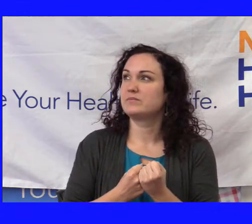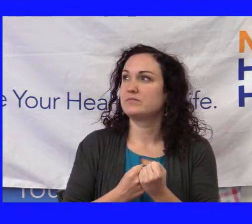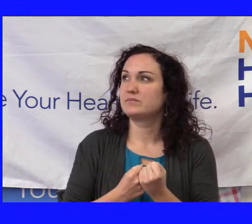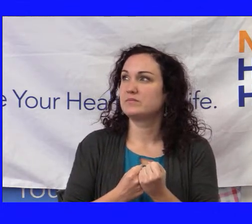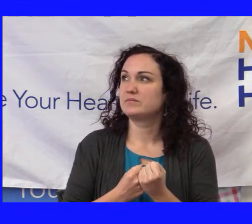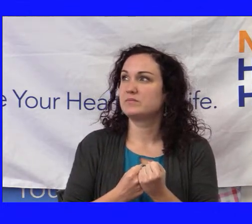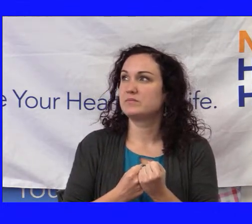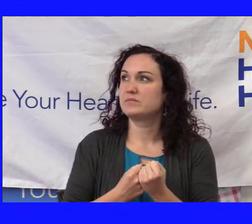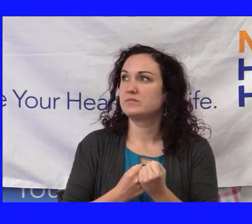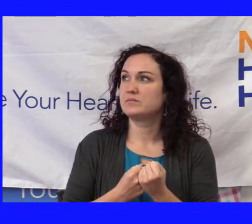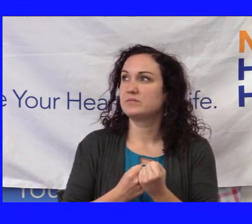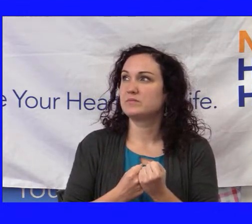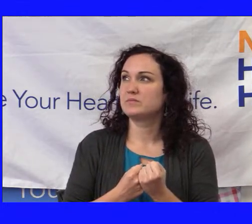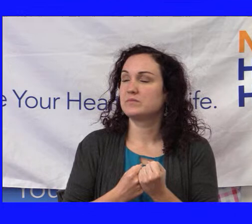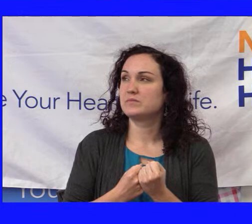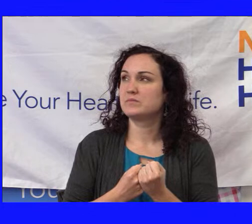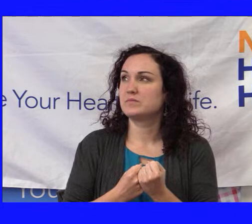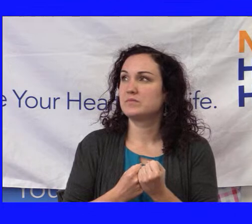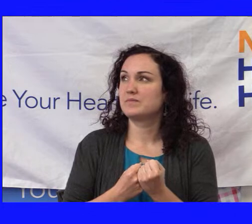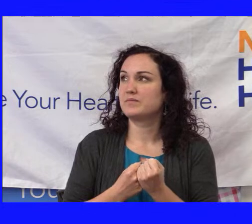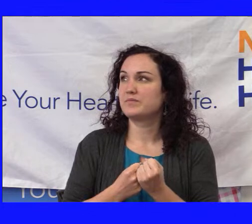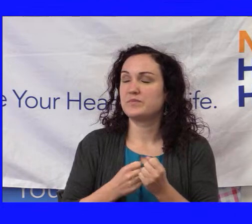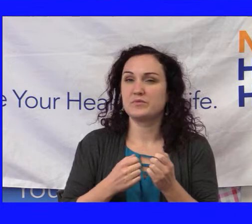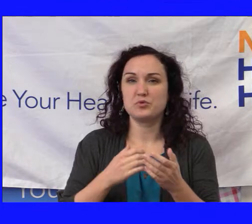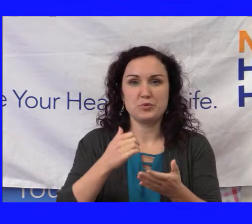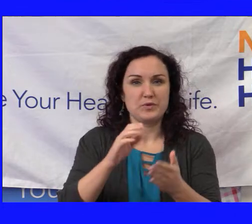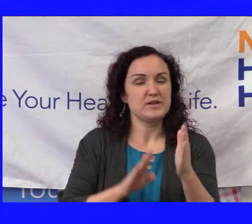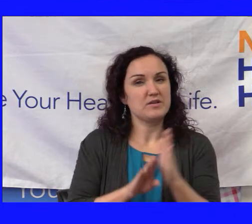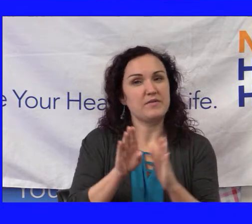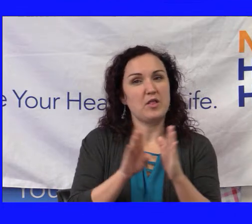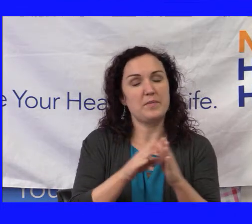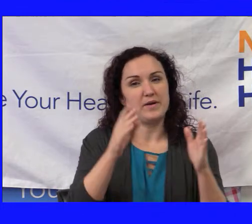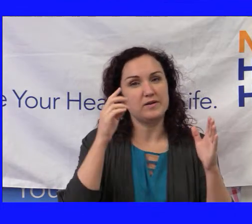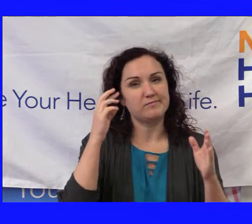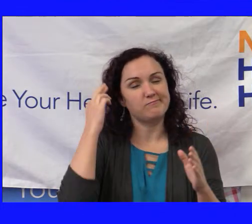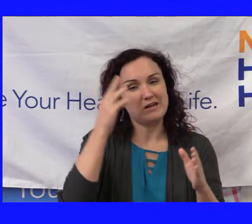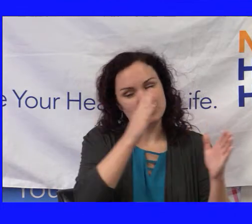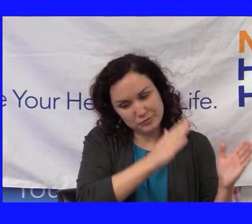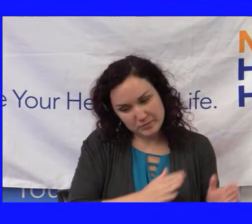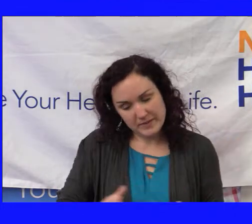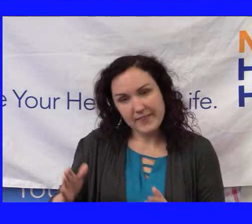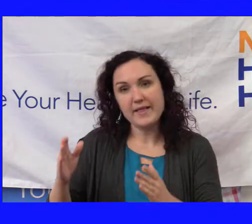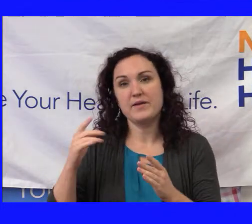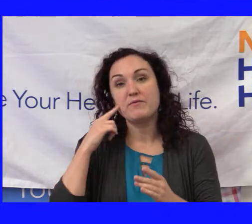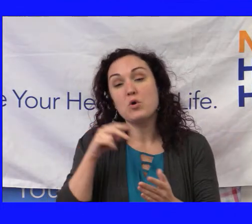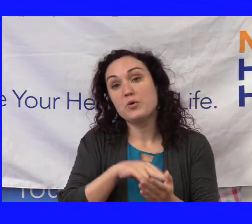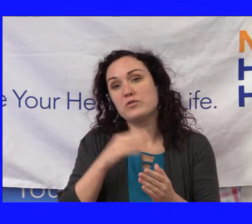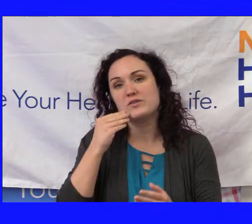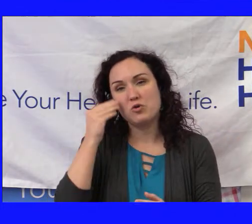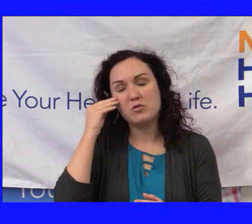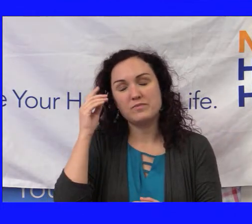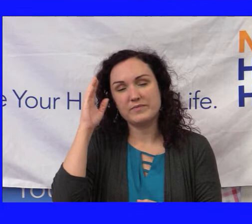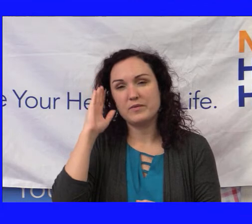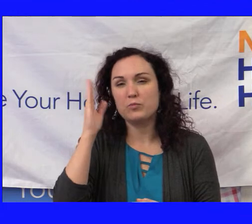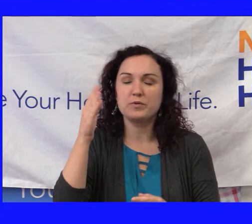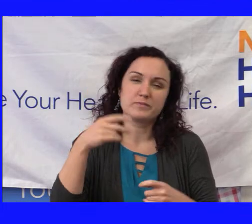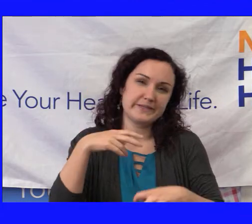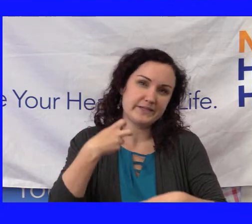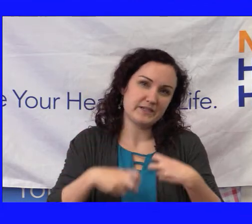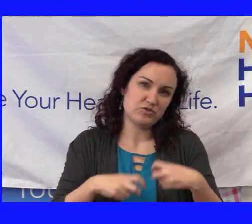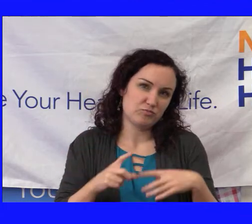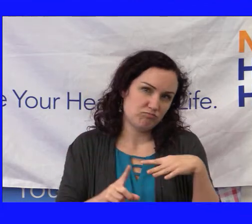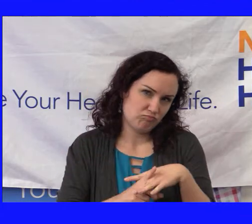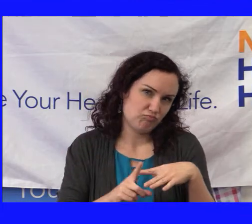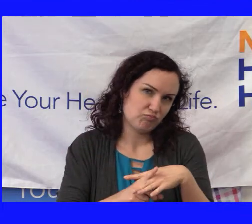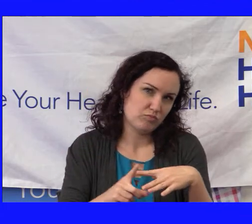a more rational sort of plan for the nursing homes. I think that's going to be an issue that we're going to continue to